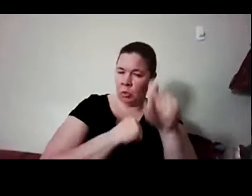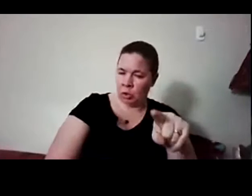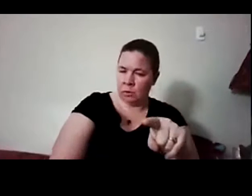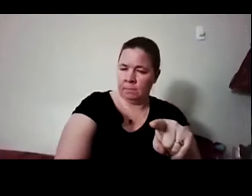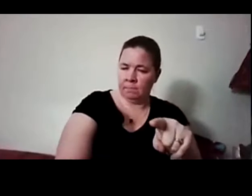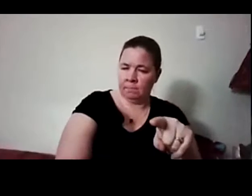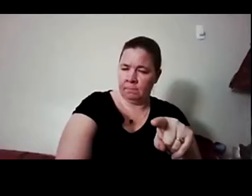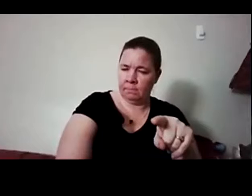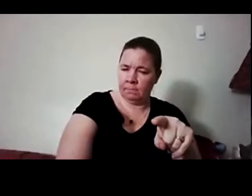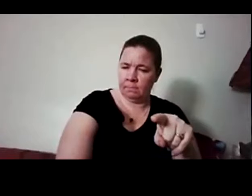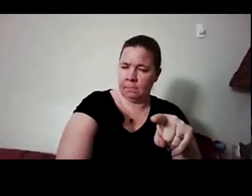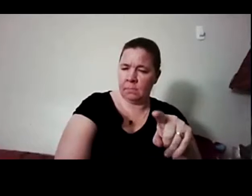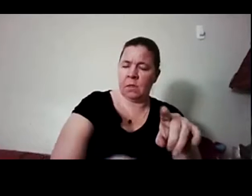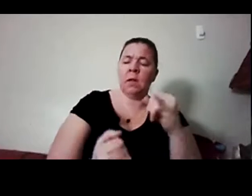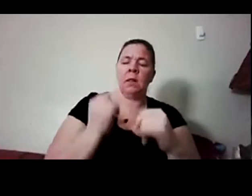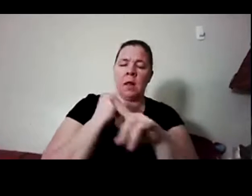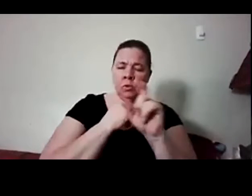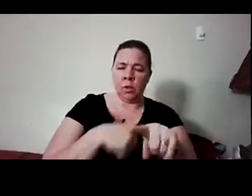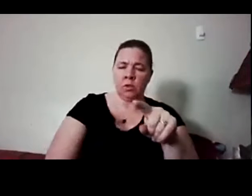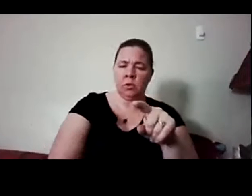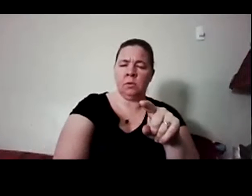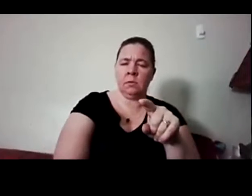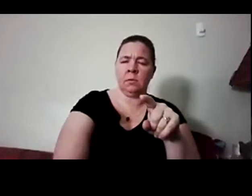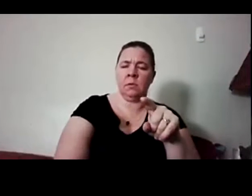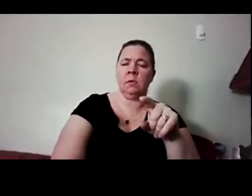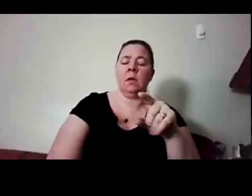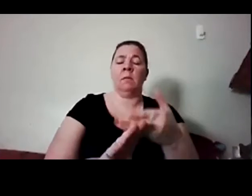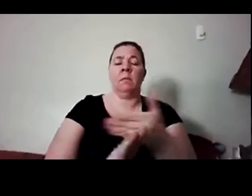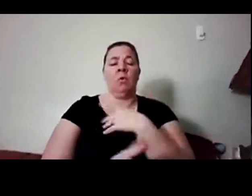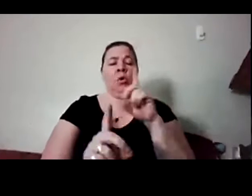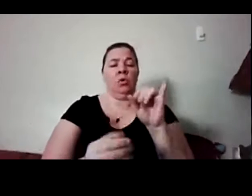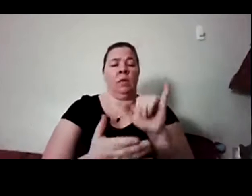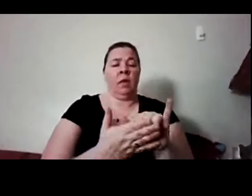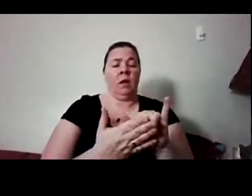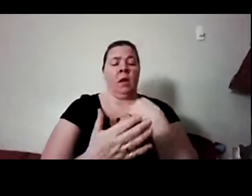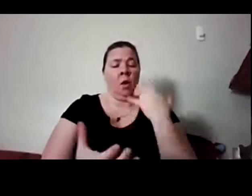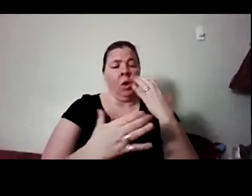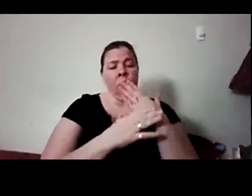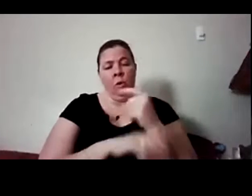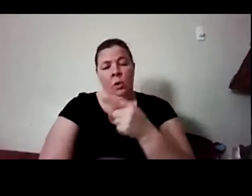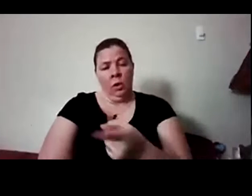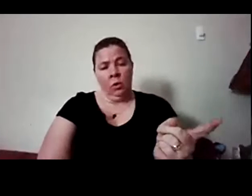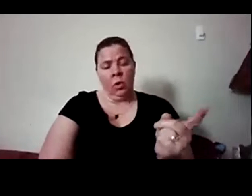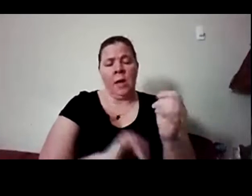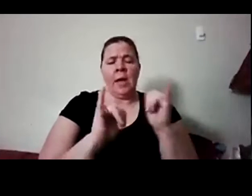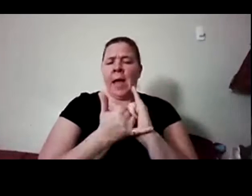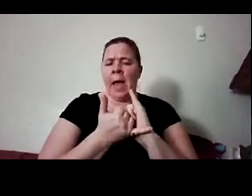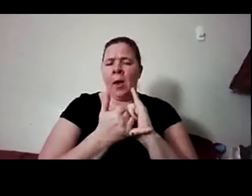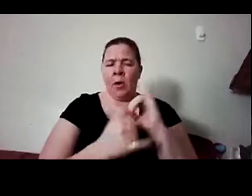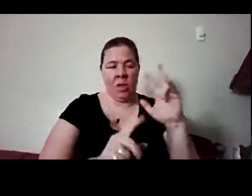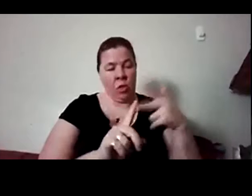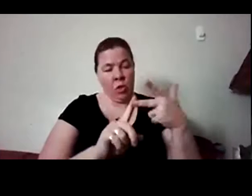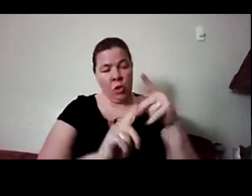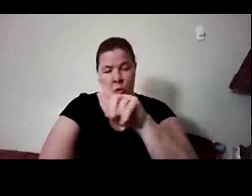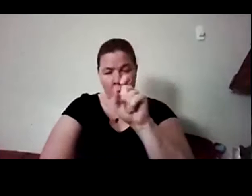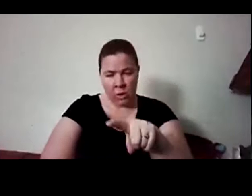least, but the last, right? But before I do that, I just want to share with you how I came about that third